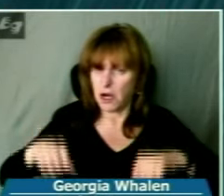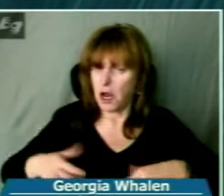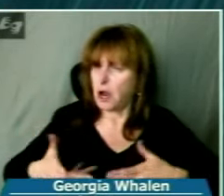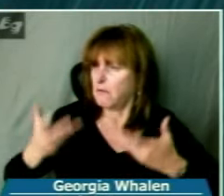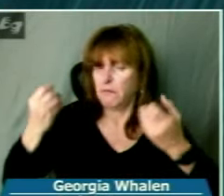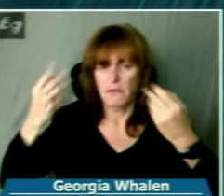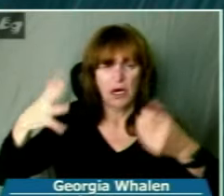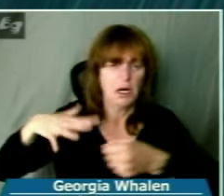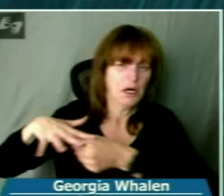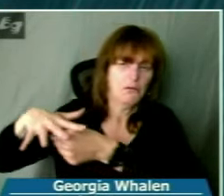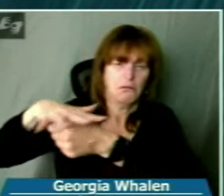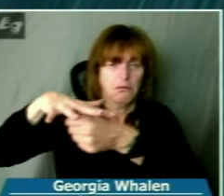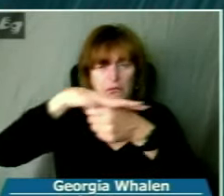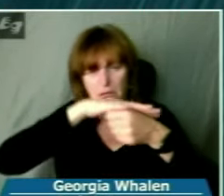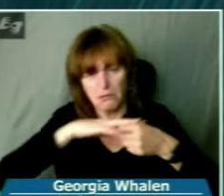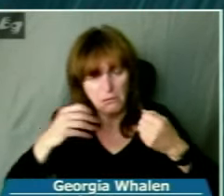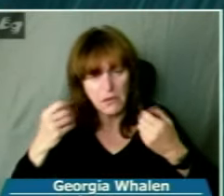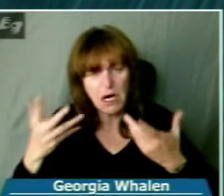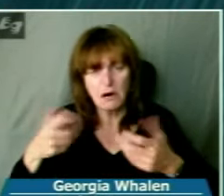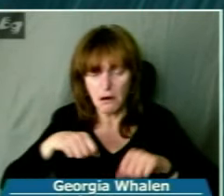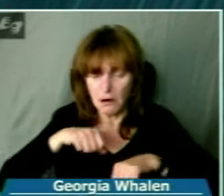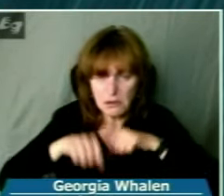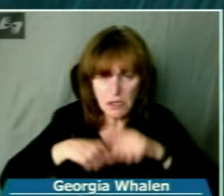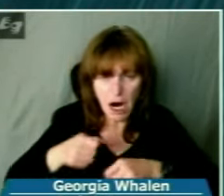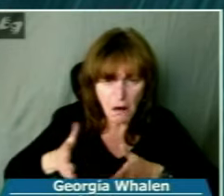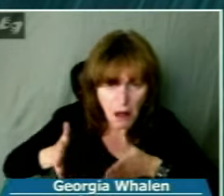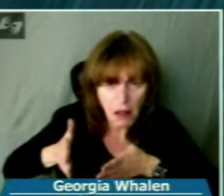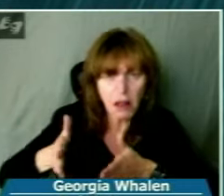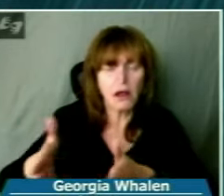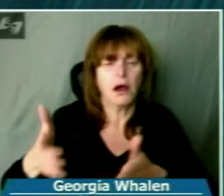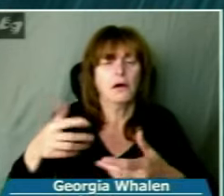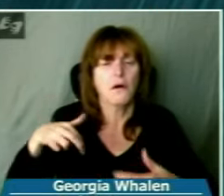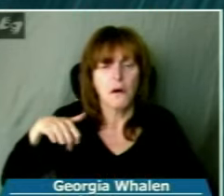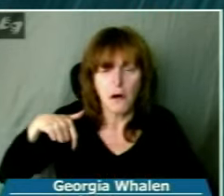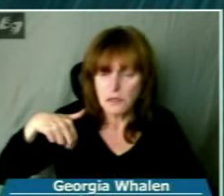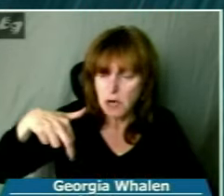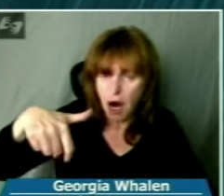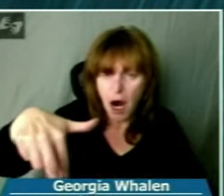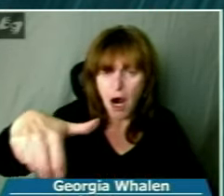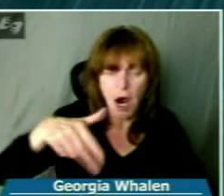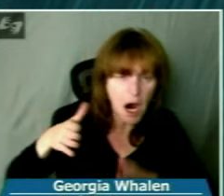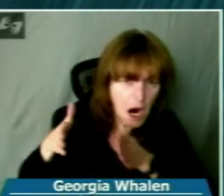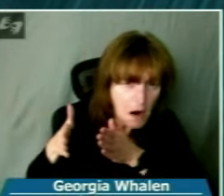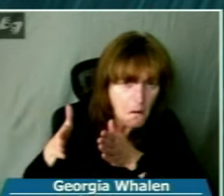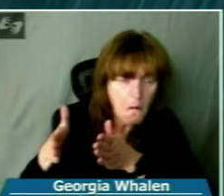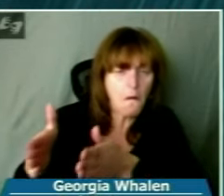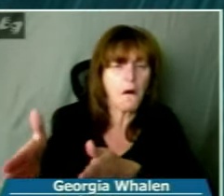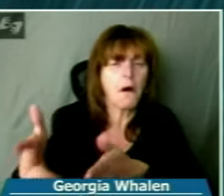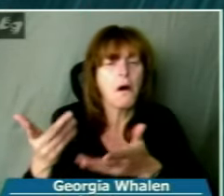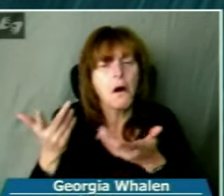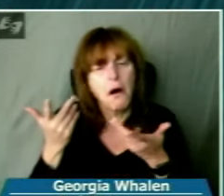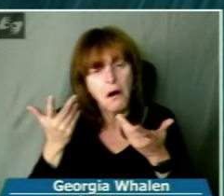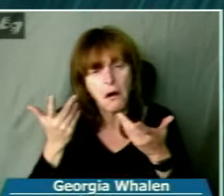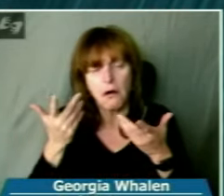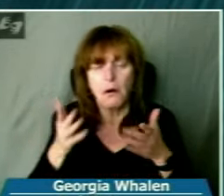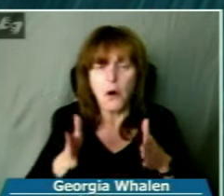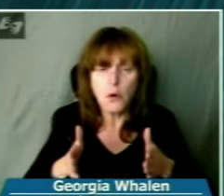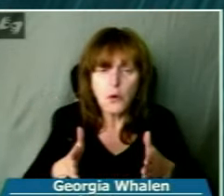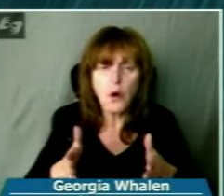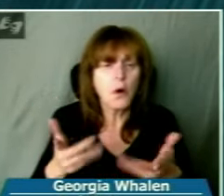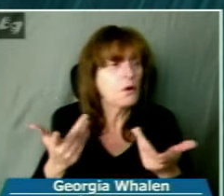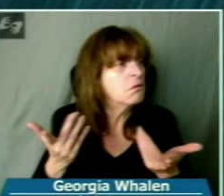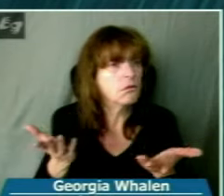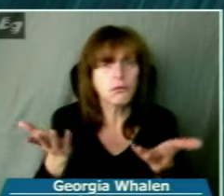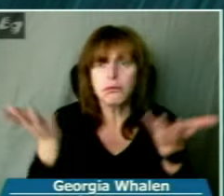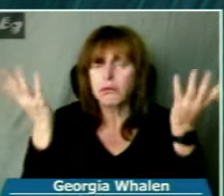multiple cycle lanes in our community, many sidewalks. Certainly the sidewalks and road spaces today are wide open. The parks are open now